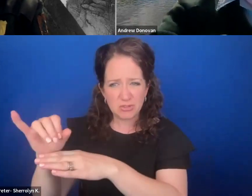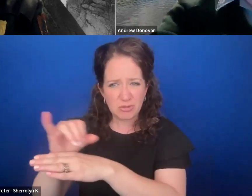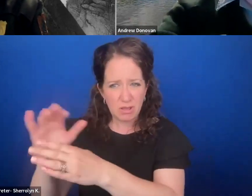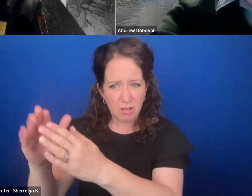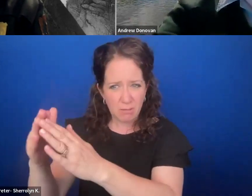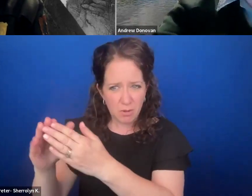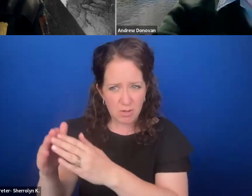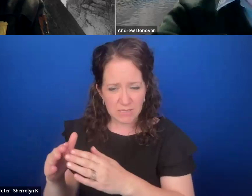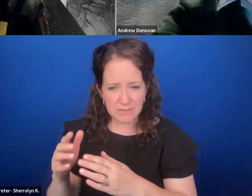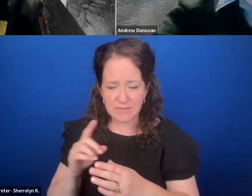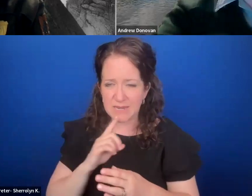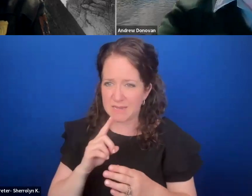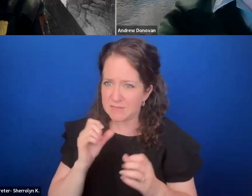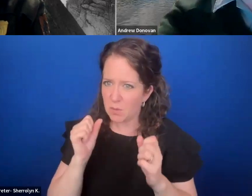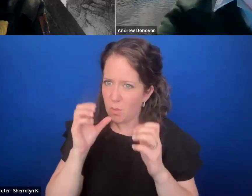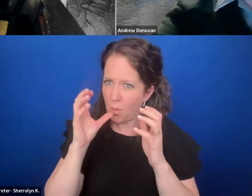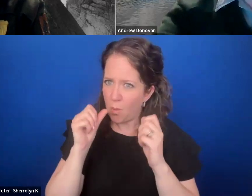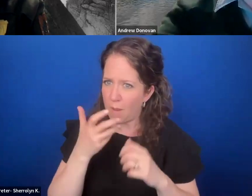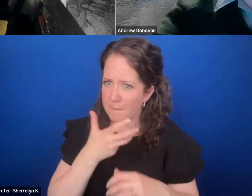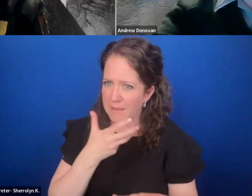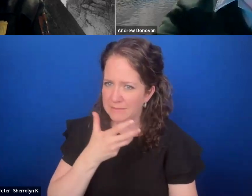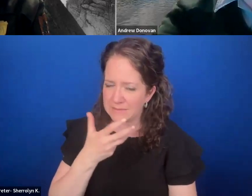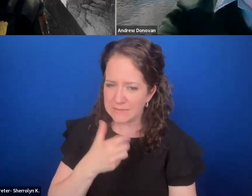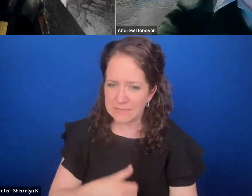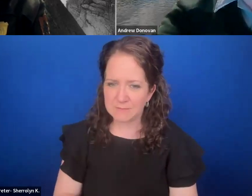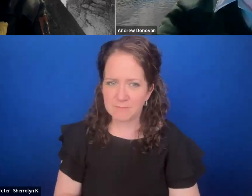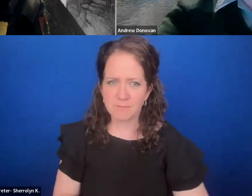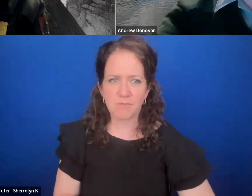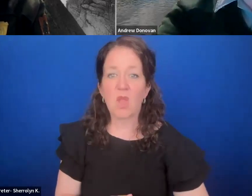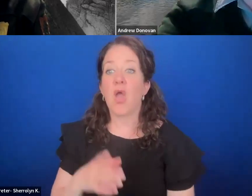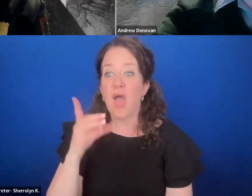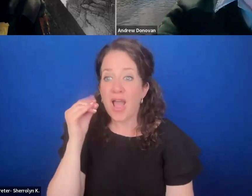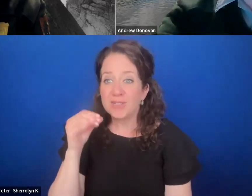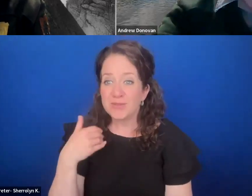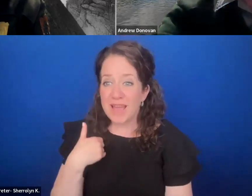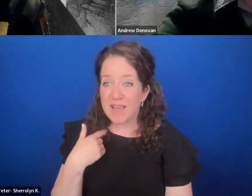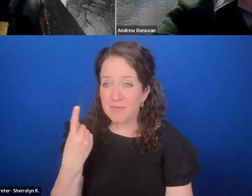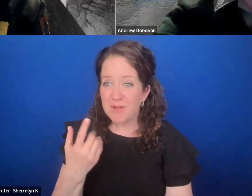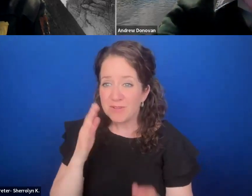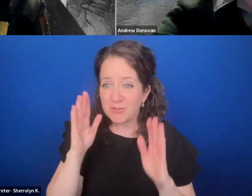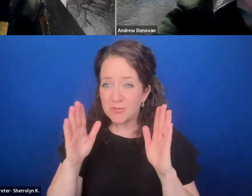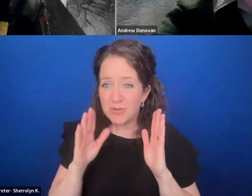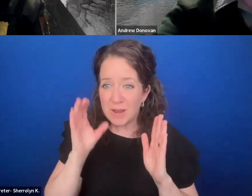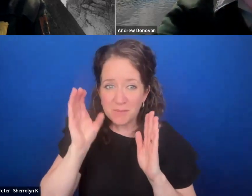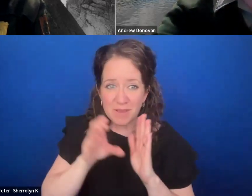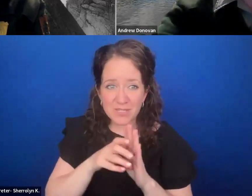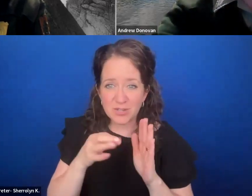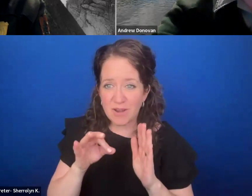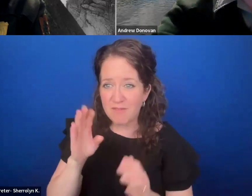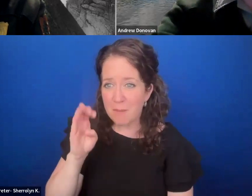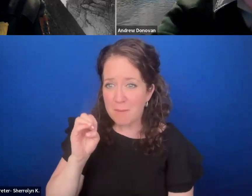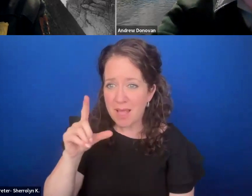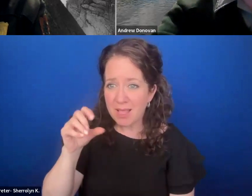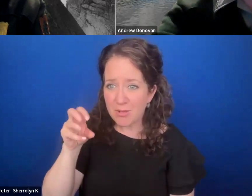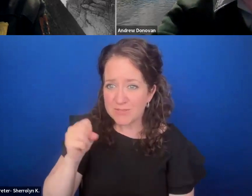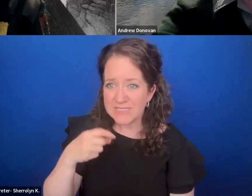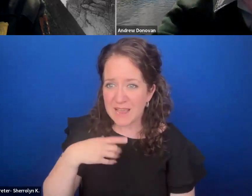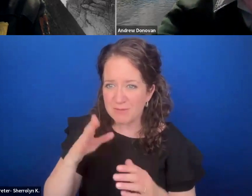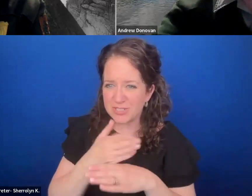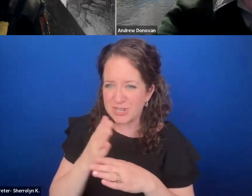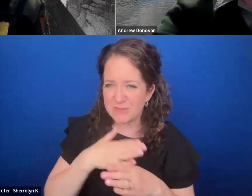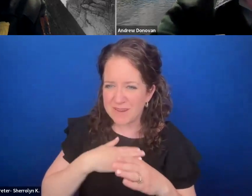really incredible. And I do have at least one great picture of the bellows. I'm happy to screen share